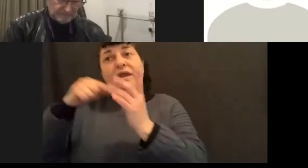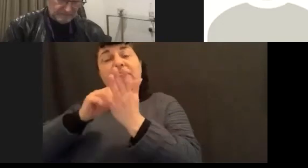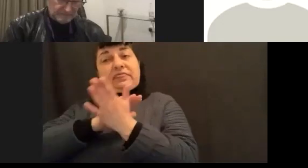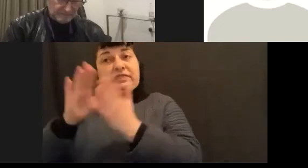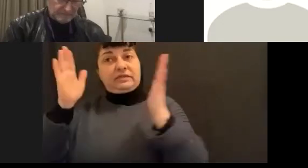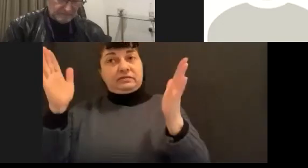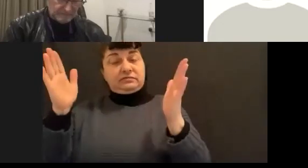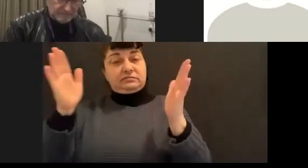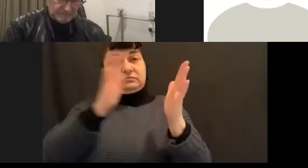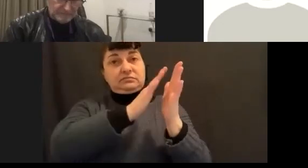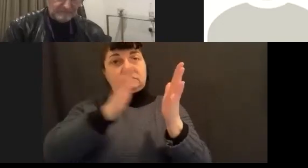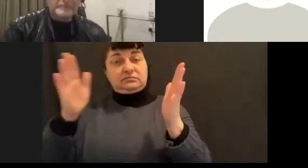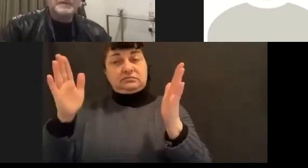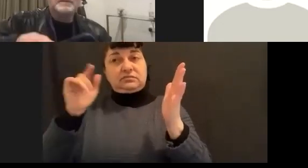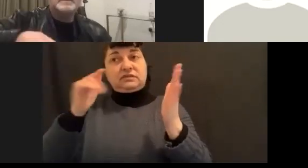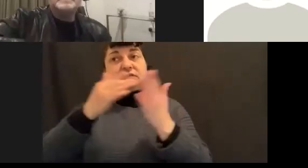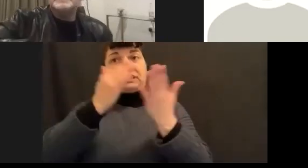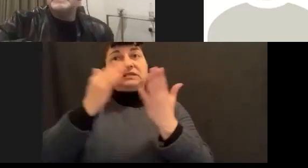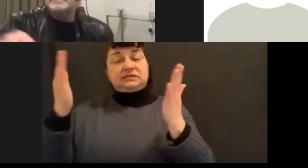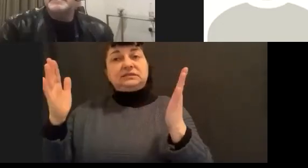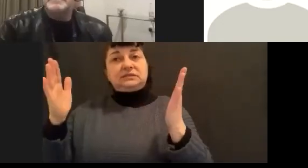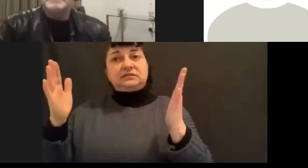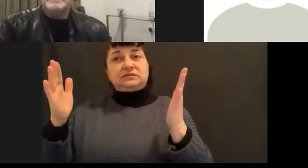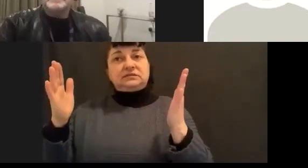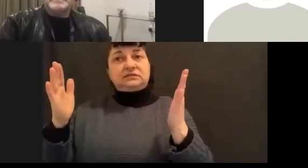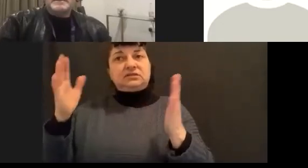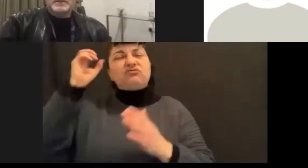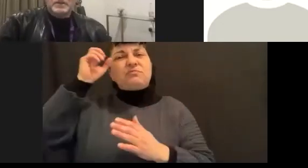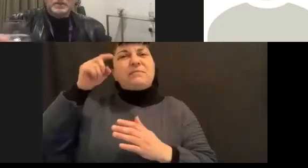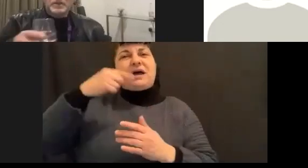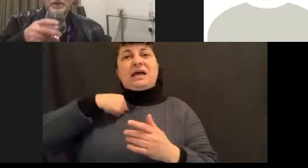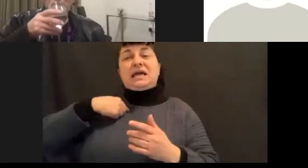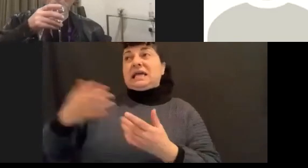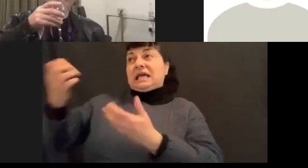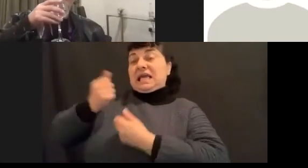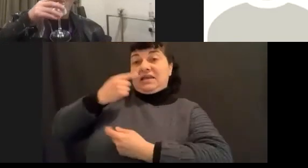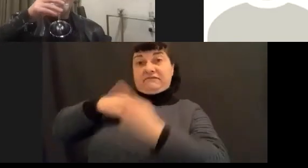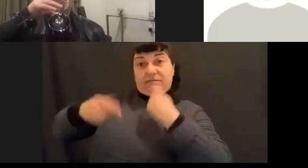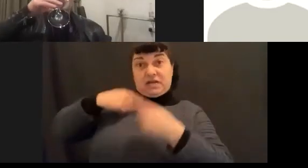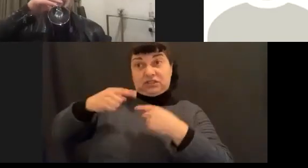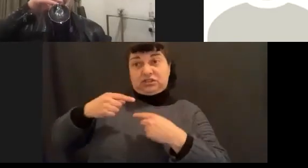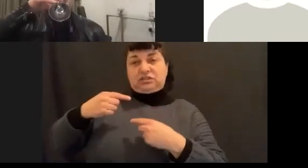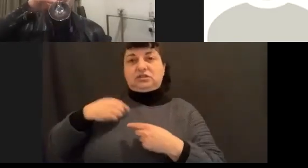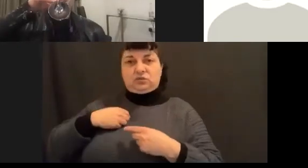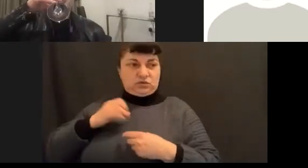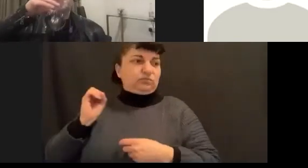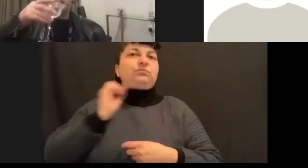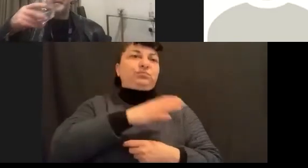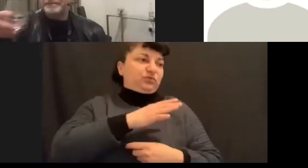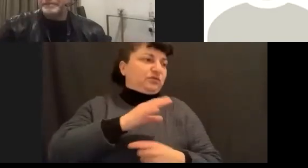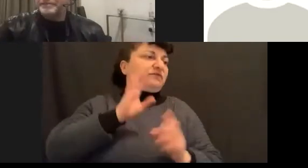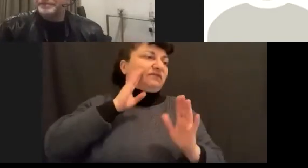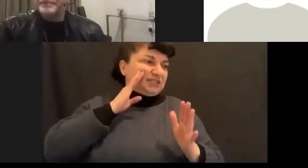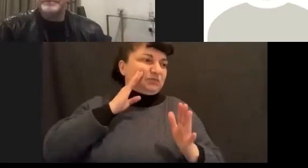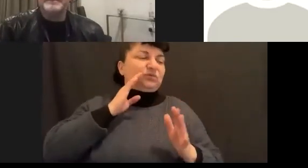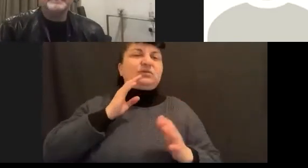in updating the department's website. As I mentioned earlier, when we're getting information like this that we are a bit concerned about certain